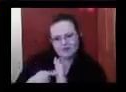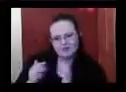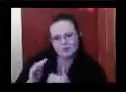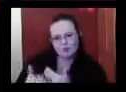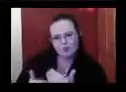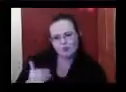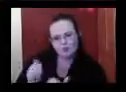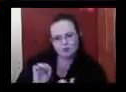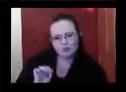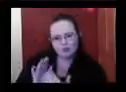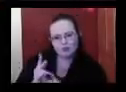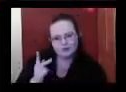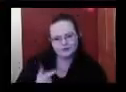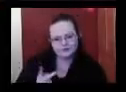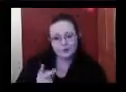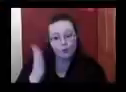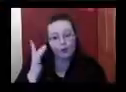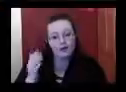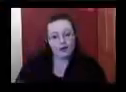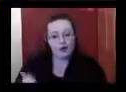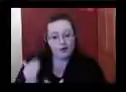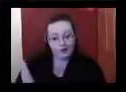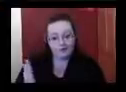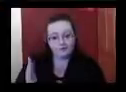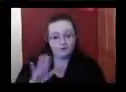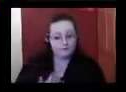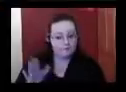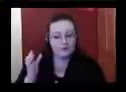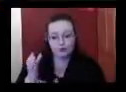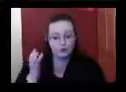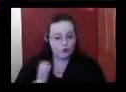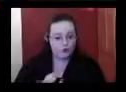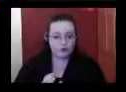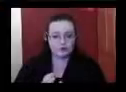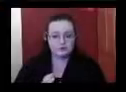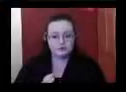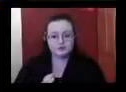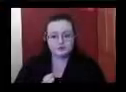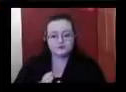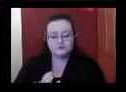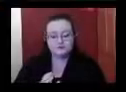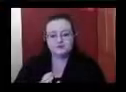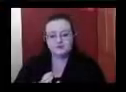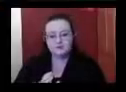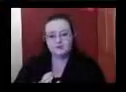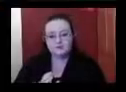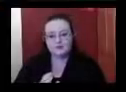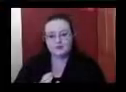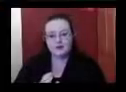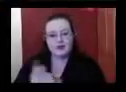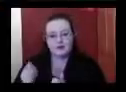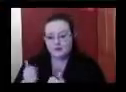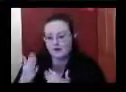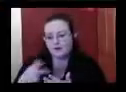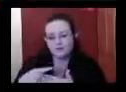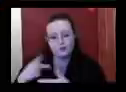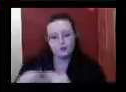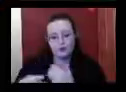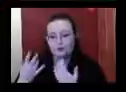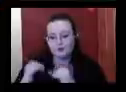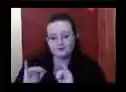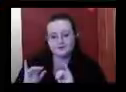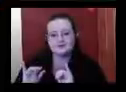offer complete course offerings for all of our secondary students and all of the programming options that we